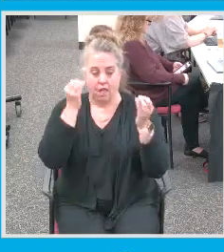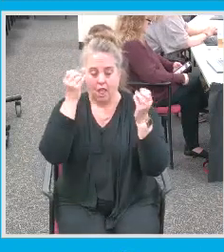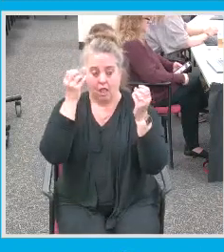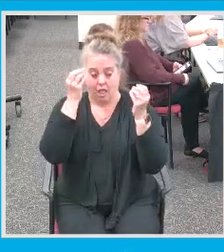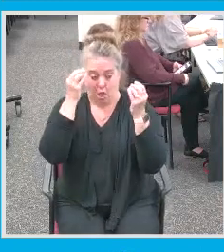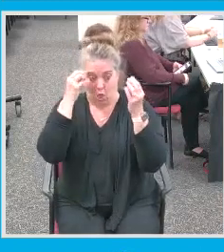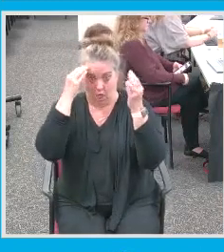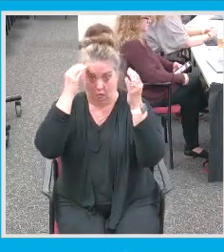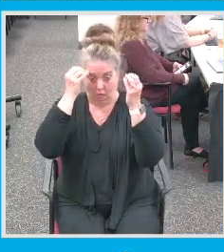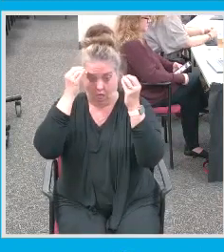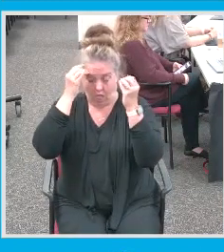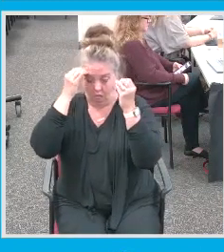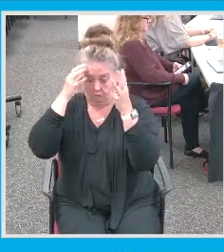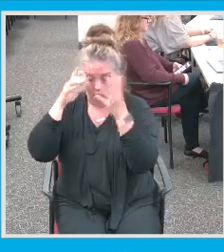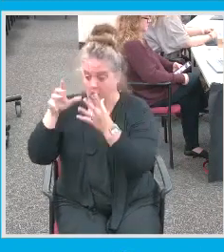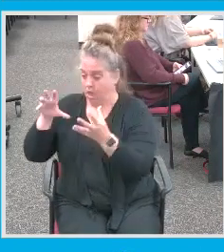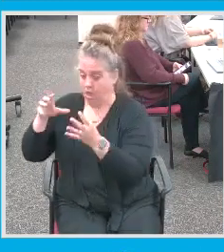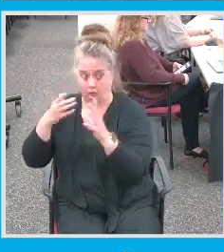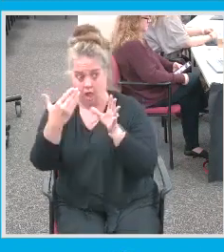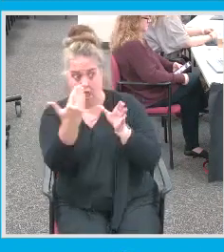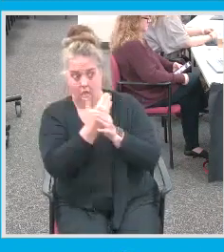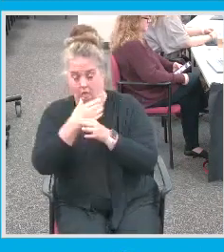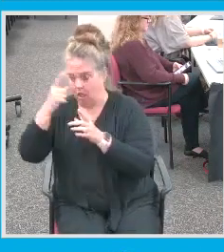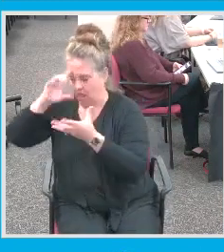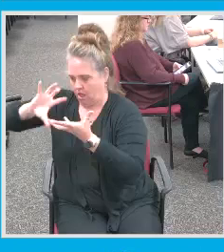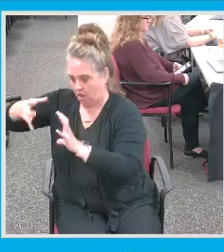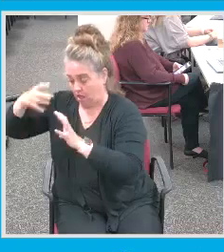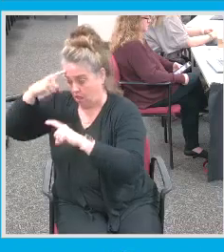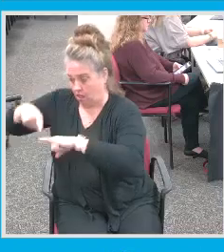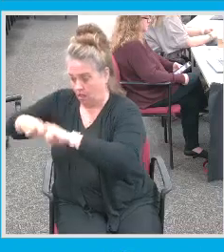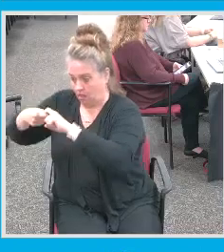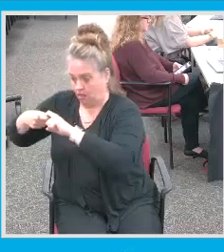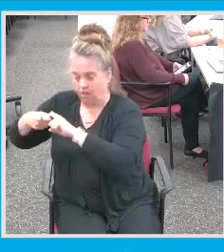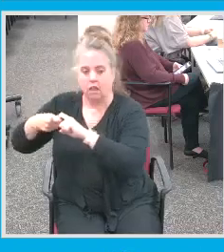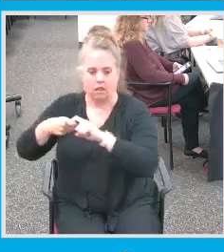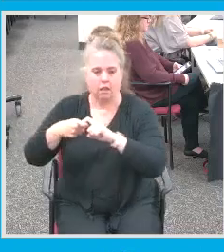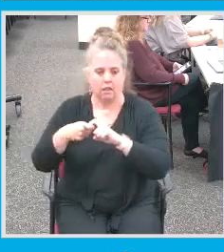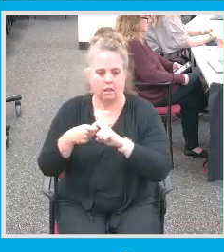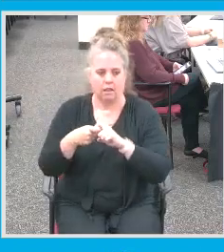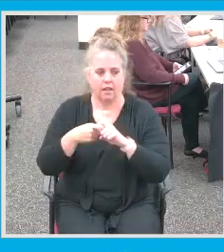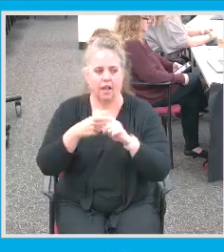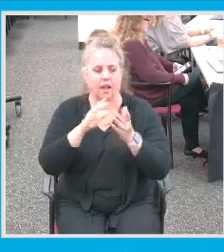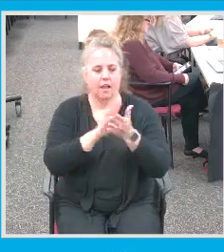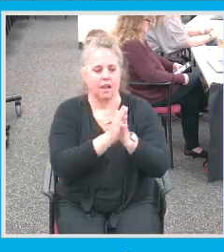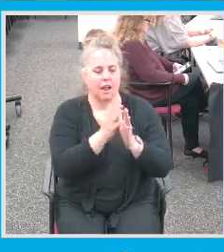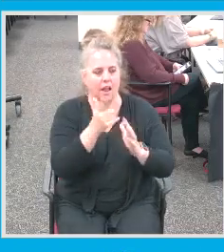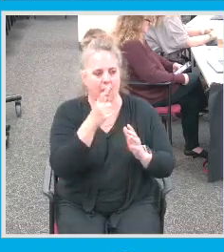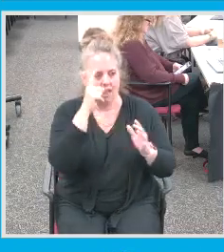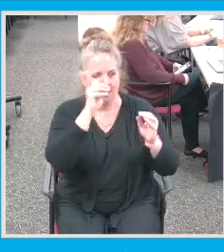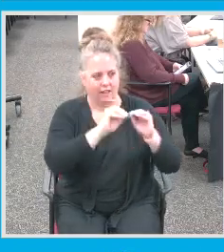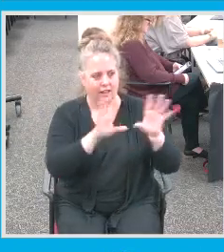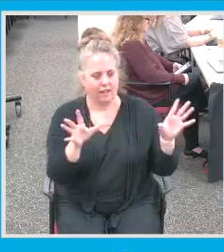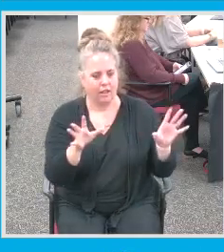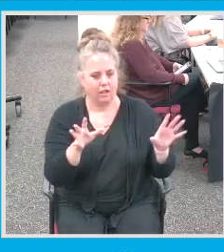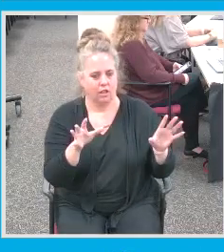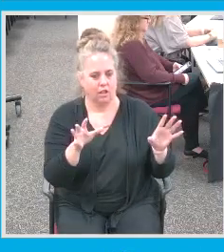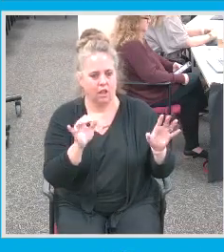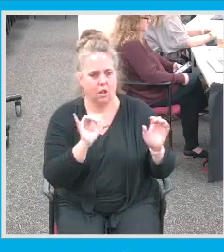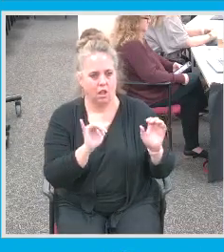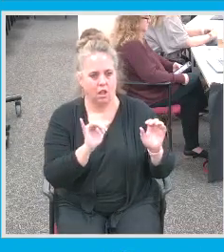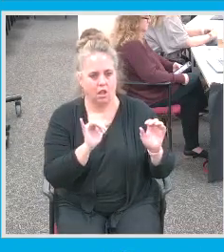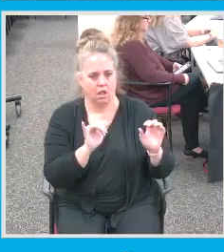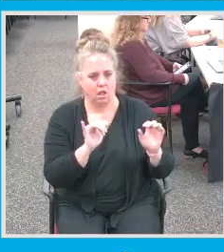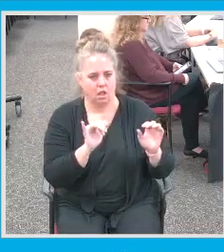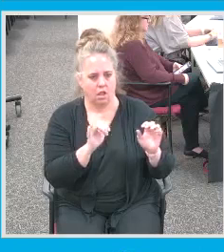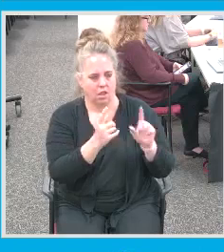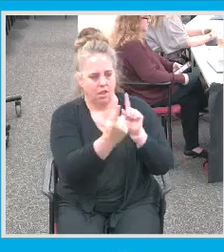is going to reduce, so my rational thought is going to return, and I'm going to feel connected to the person who I'm talking to. And that was all available